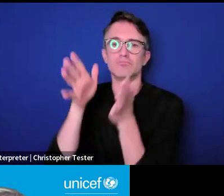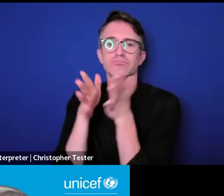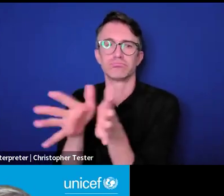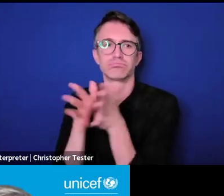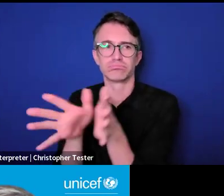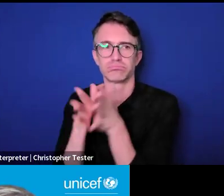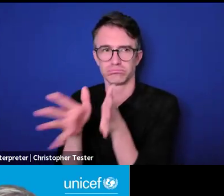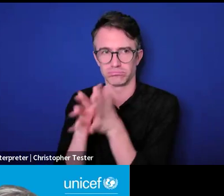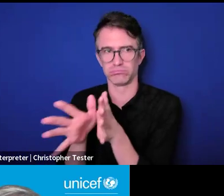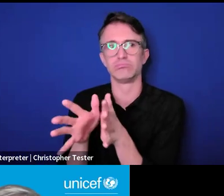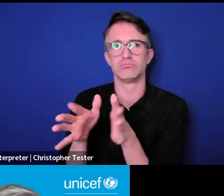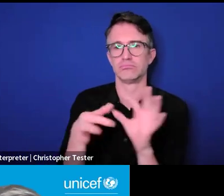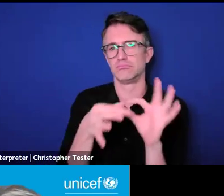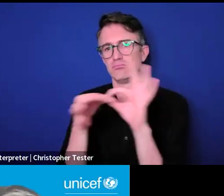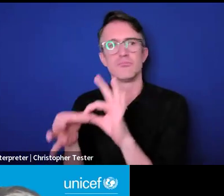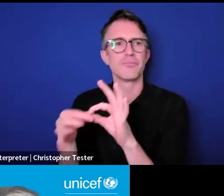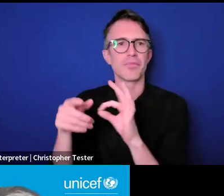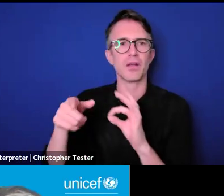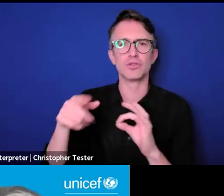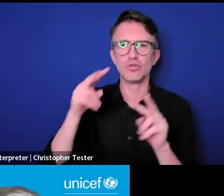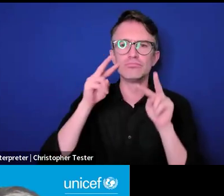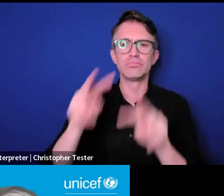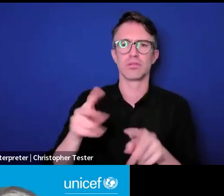and support. Vincent, the floor is yours.